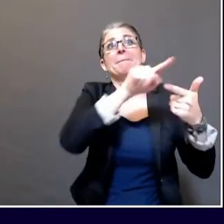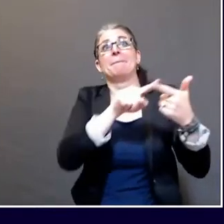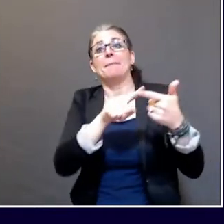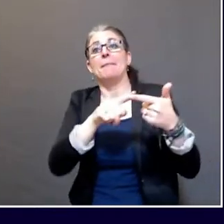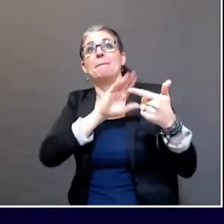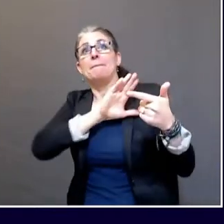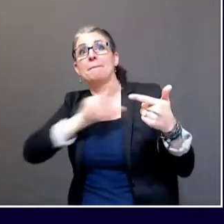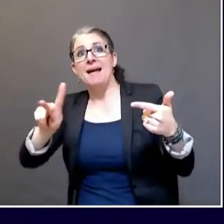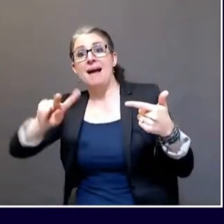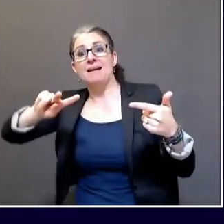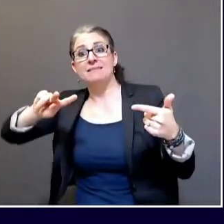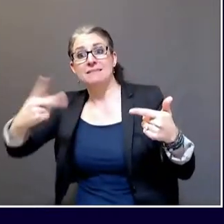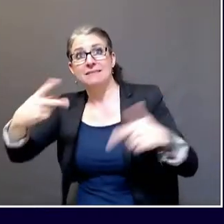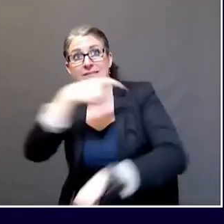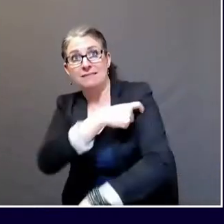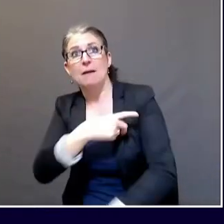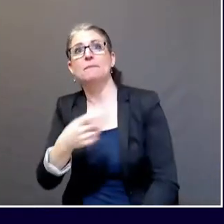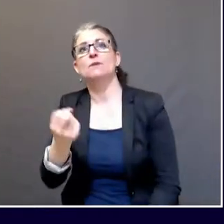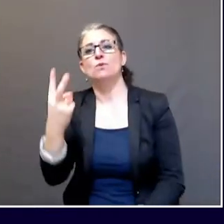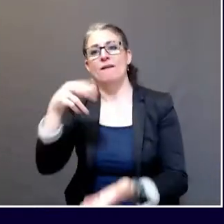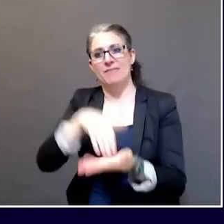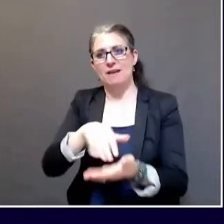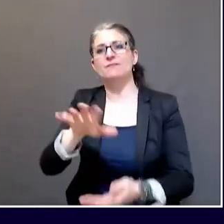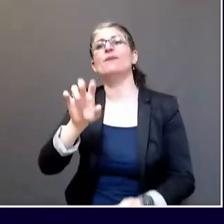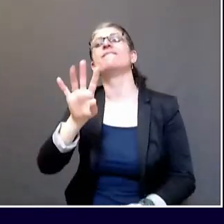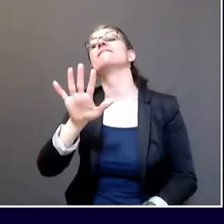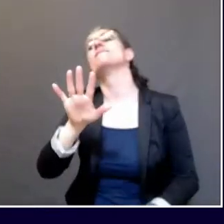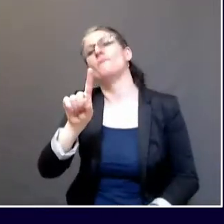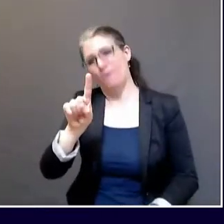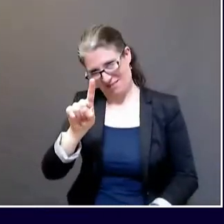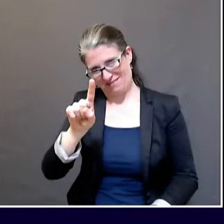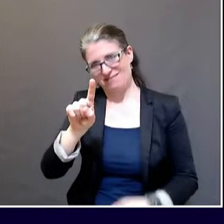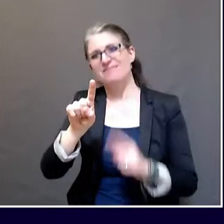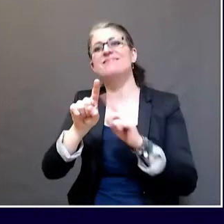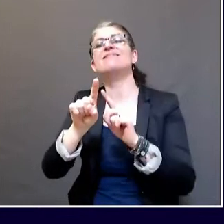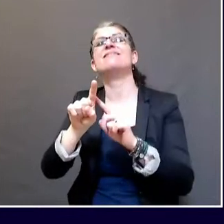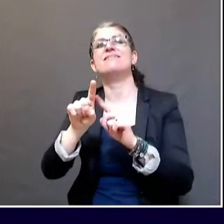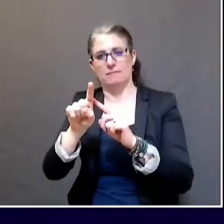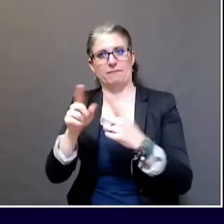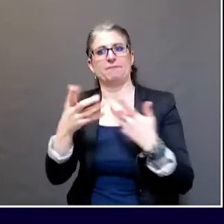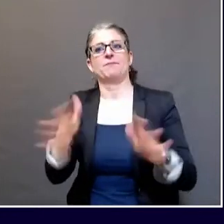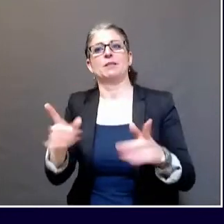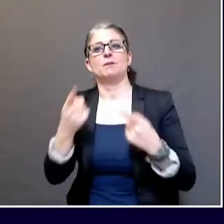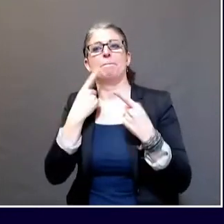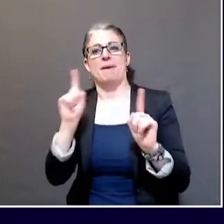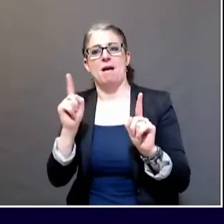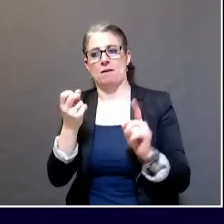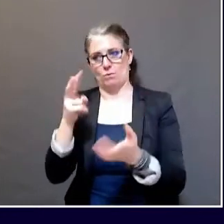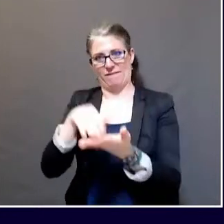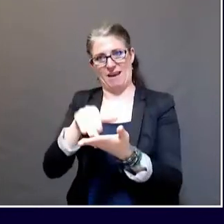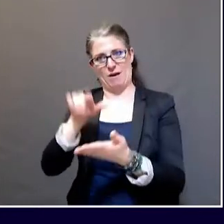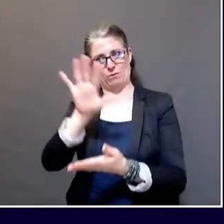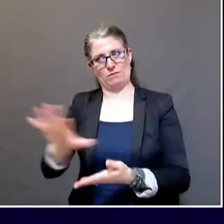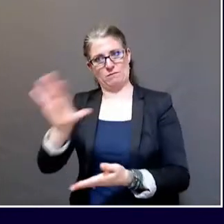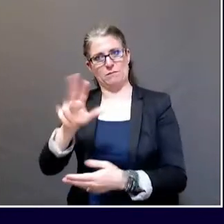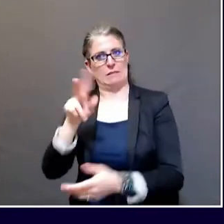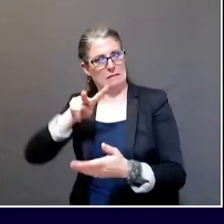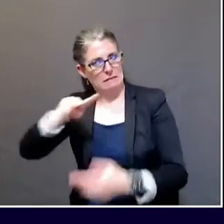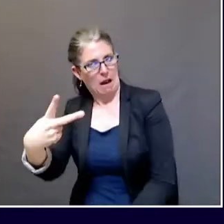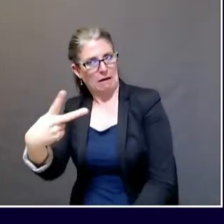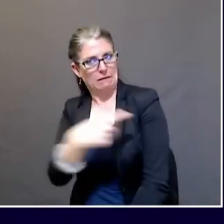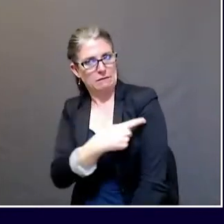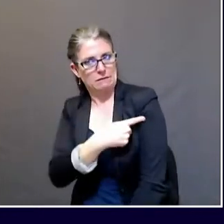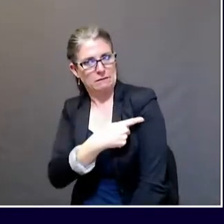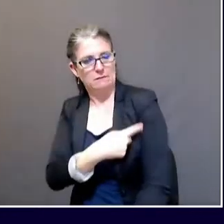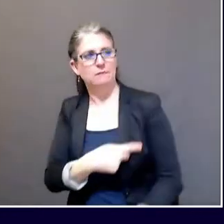12,441 people are fully vaccinated across the state of Maine, or rather they have received both of their doses of